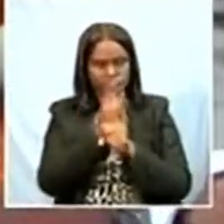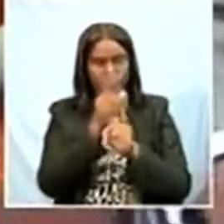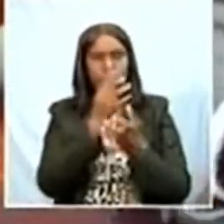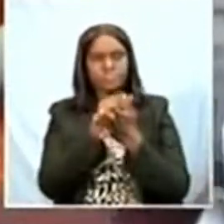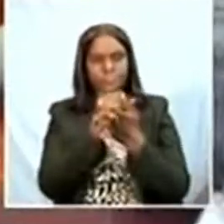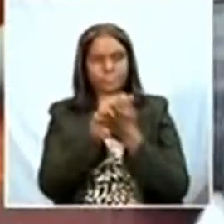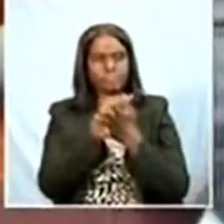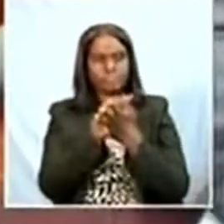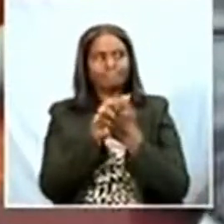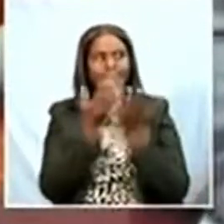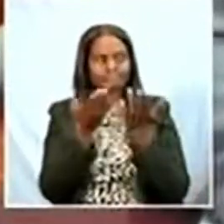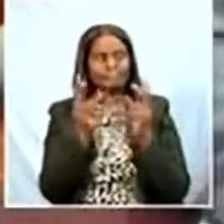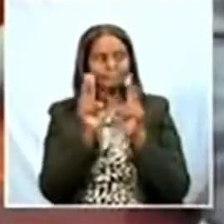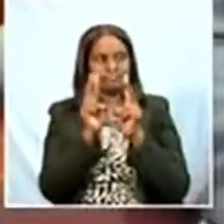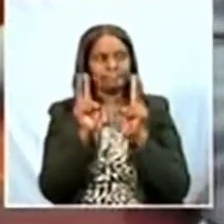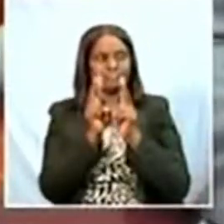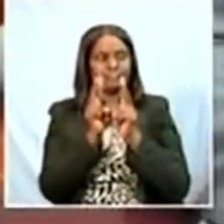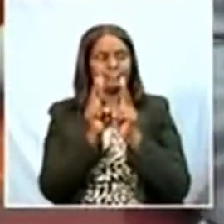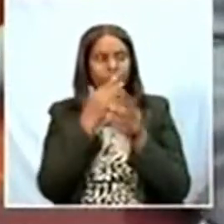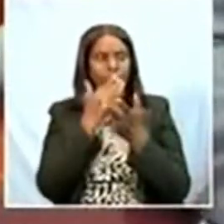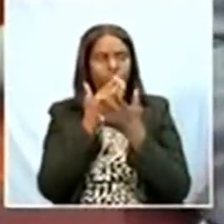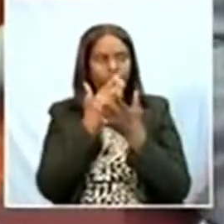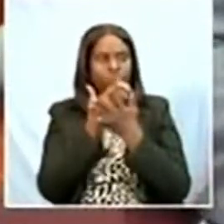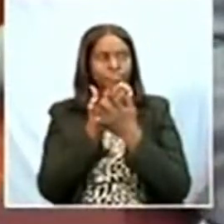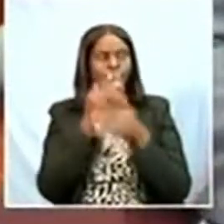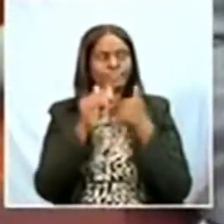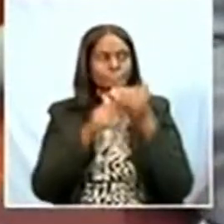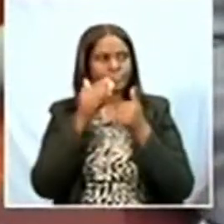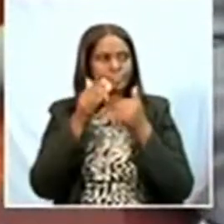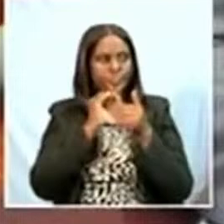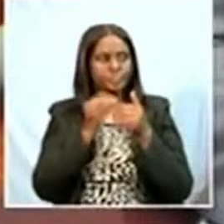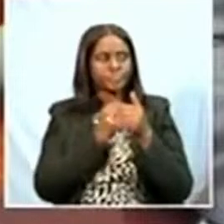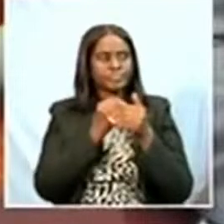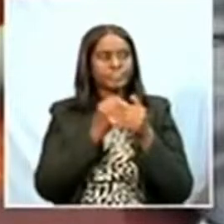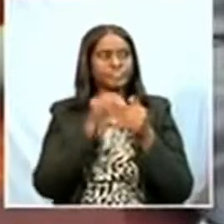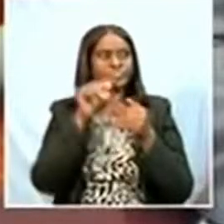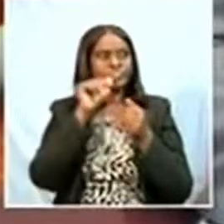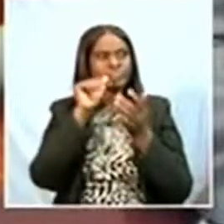running and start leveraging on it to finance our development agenda.